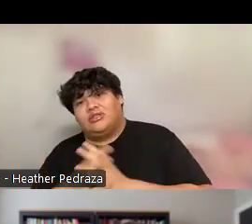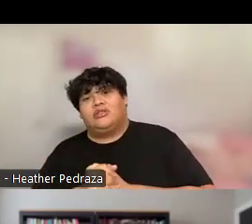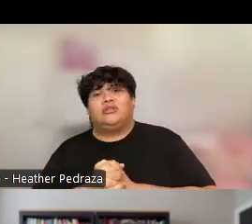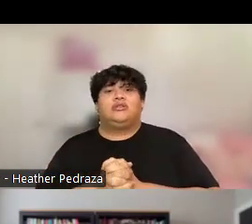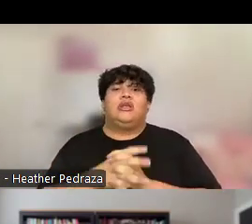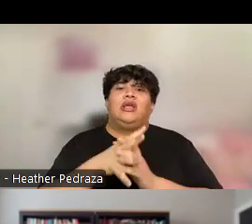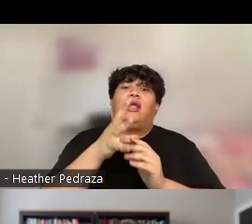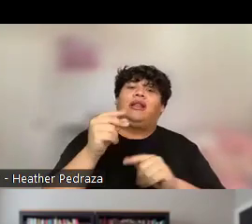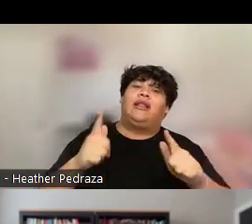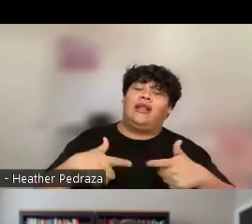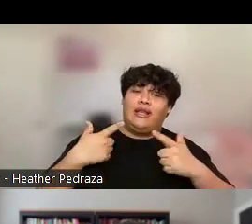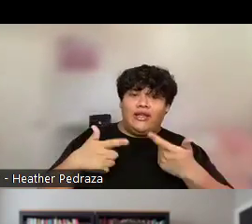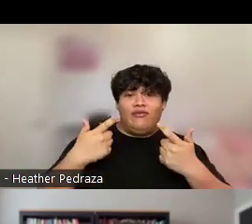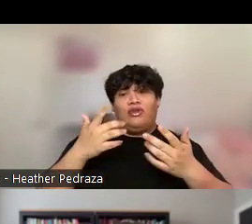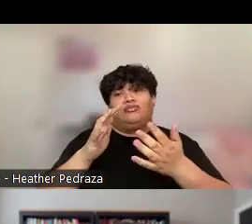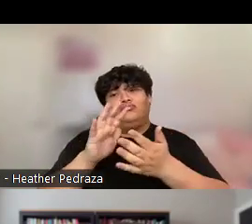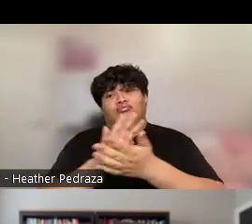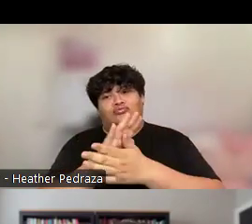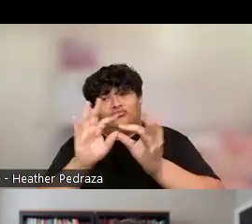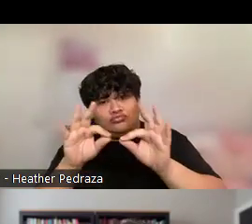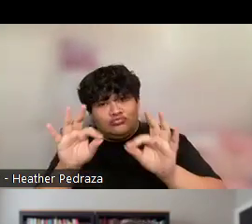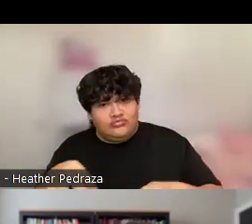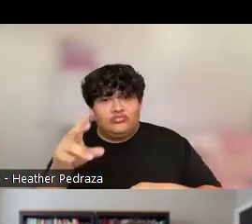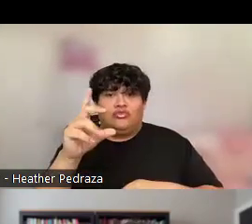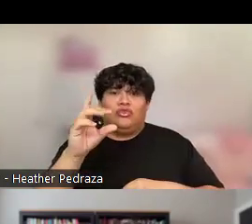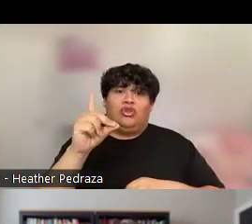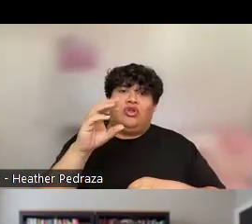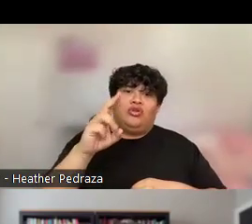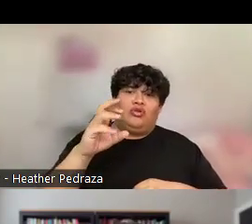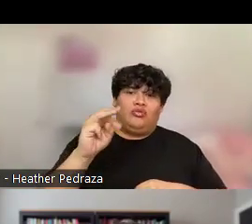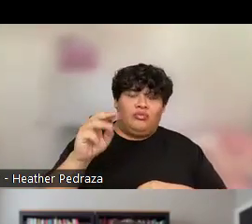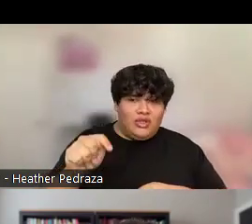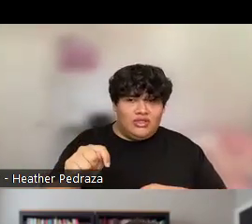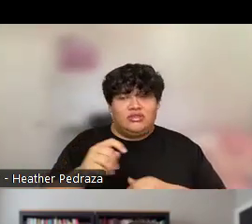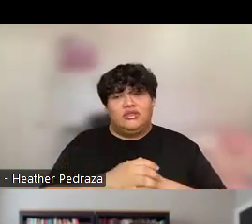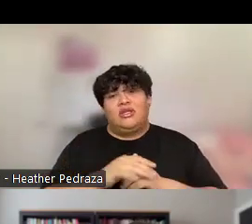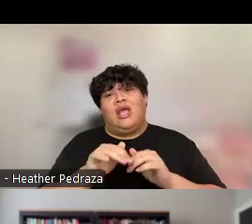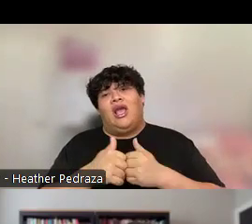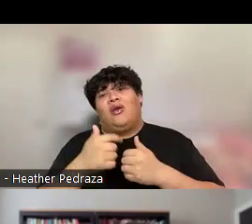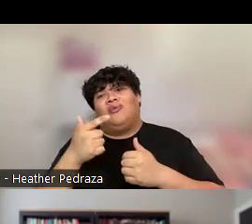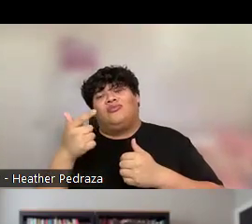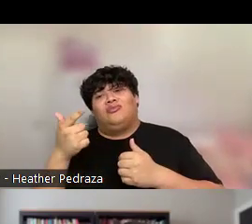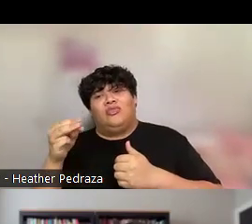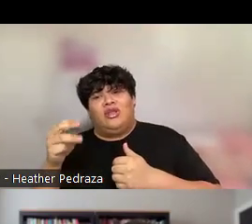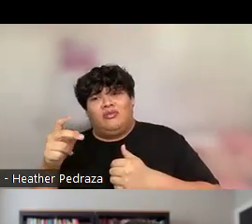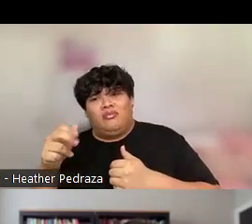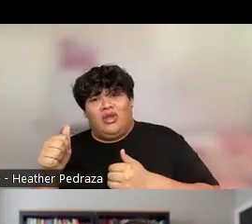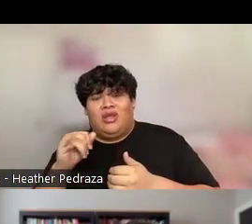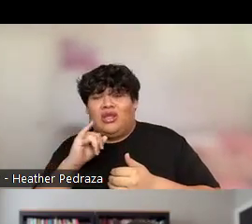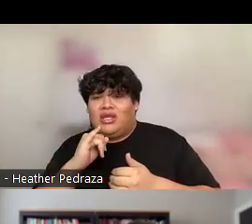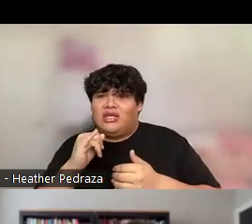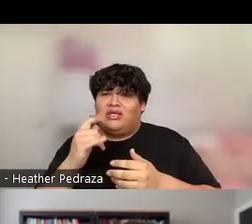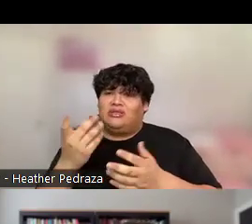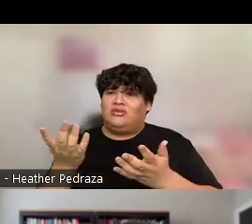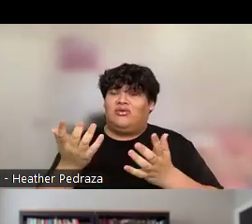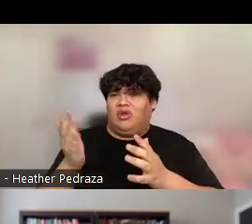Living document. So this essentially means how adaptive the MPA is, if it's being revisited, sort of